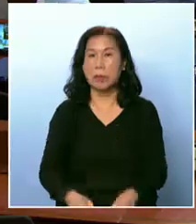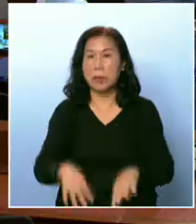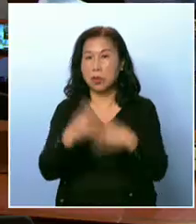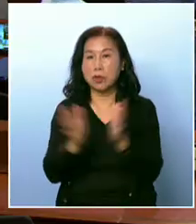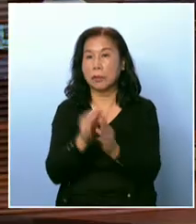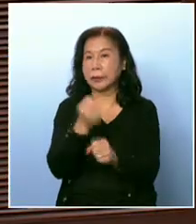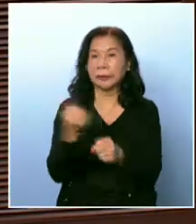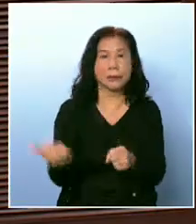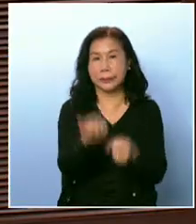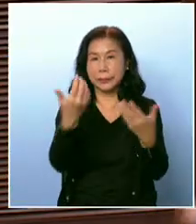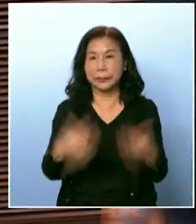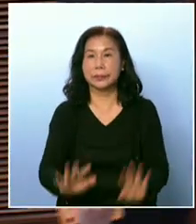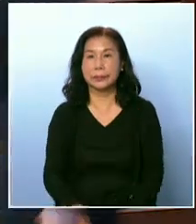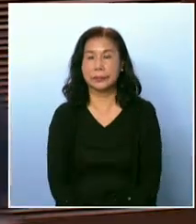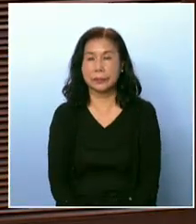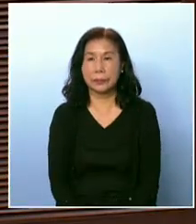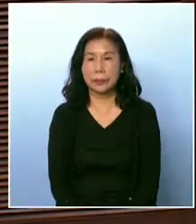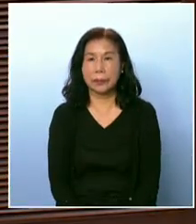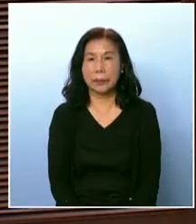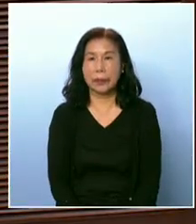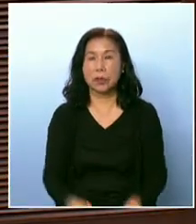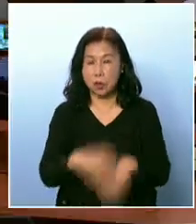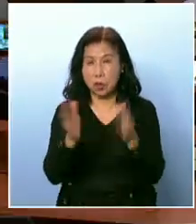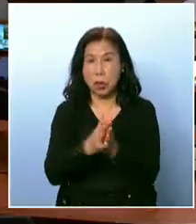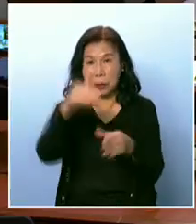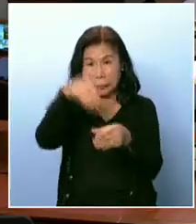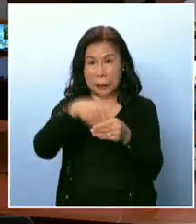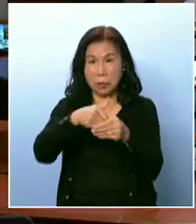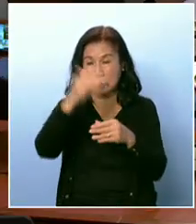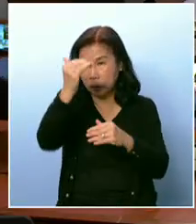Yes, the election has been completed.